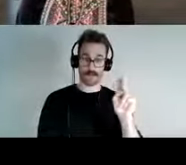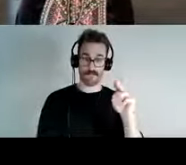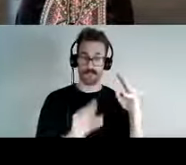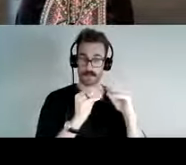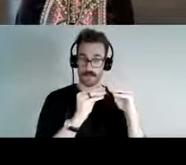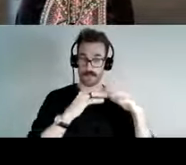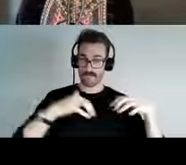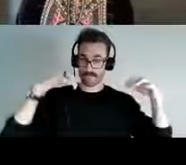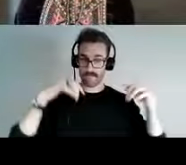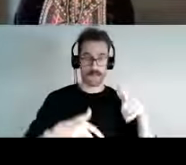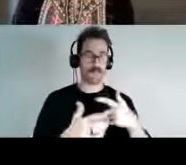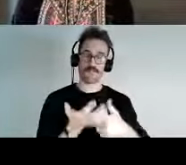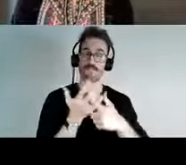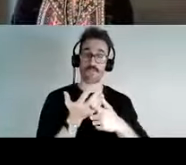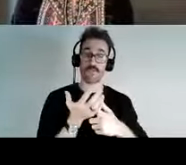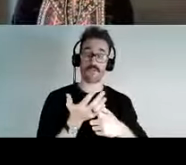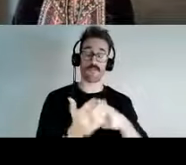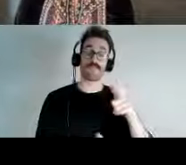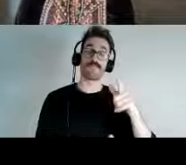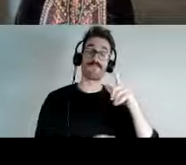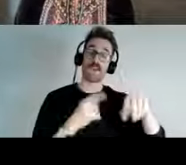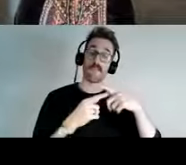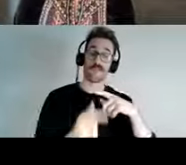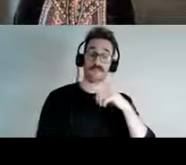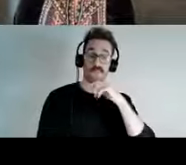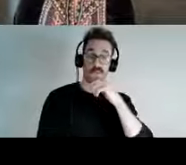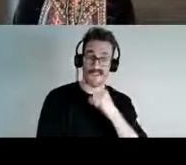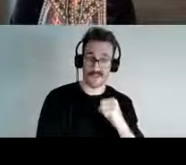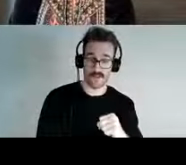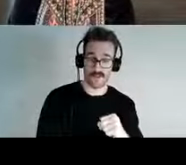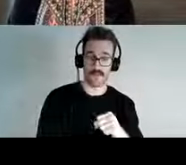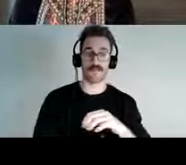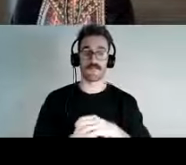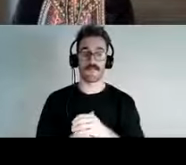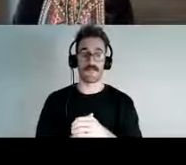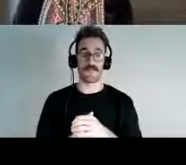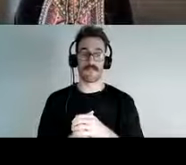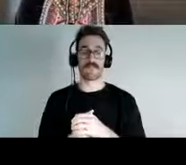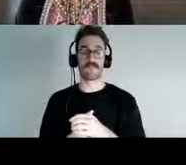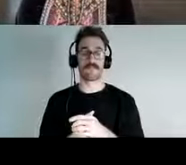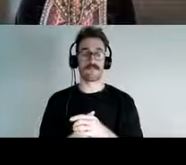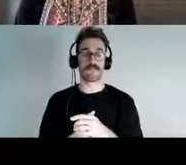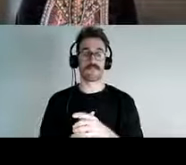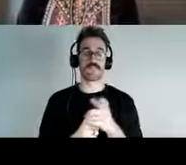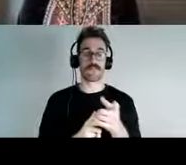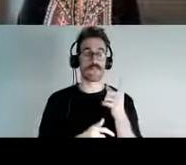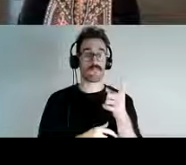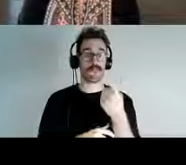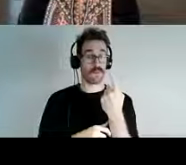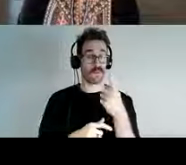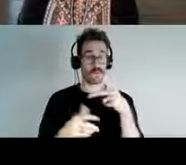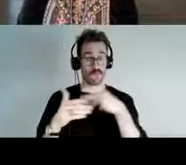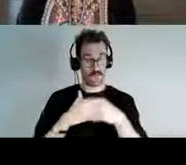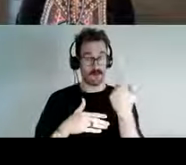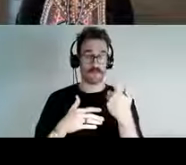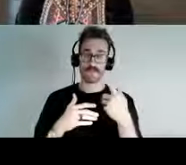stakeholder group on aging on the absence of older people in the UN's largest anti-poverty program called the Sustainable